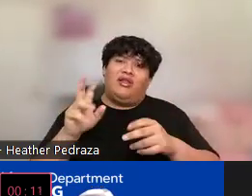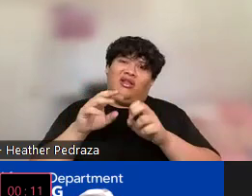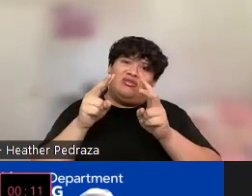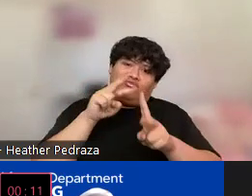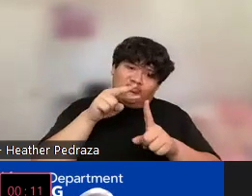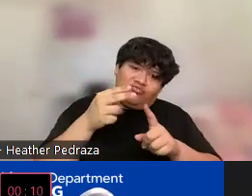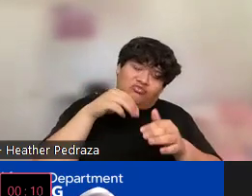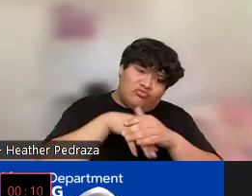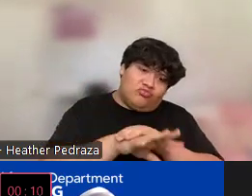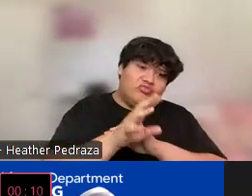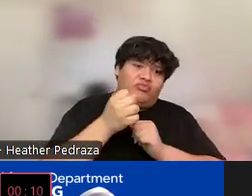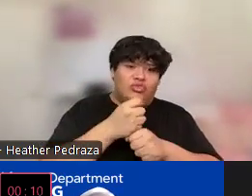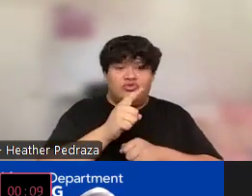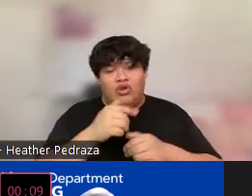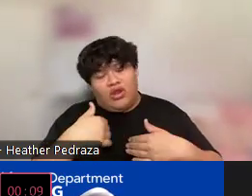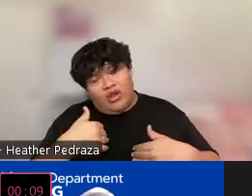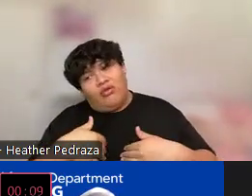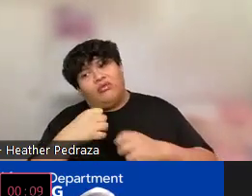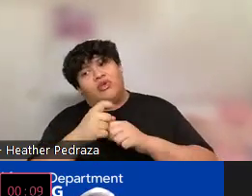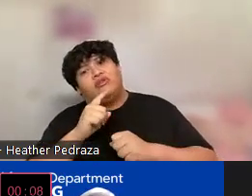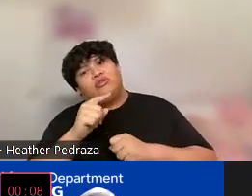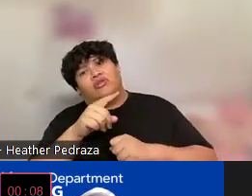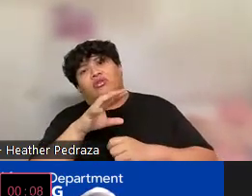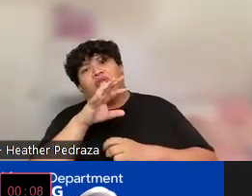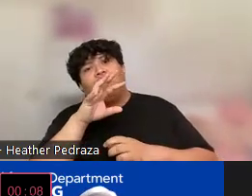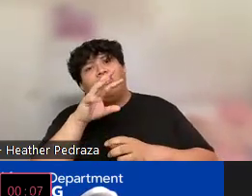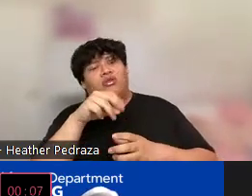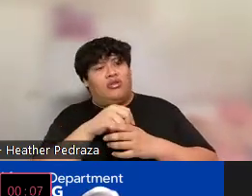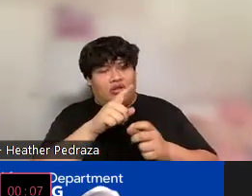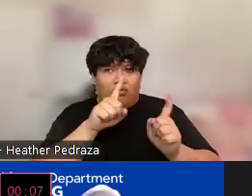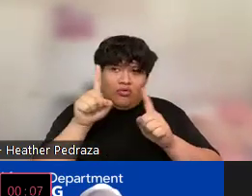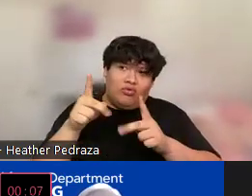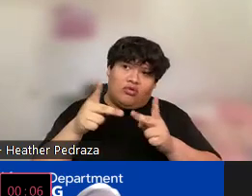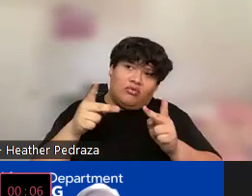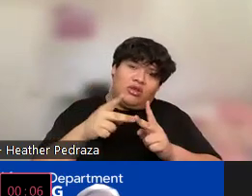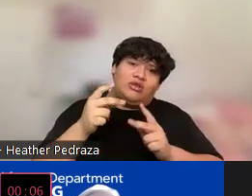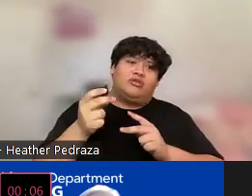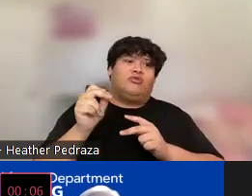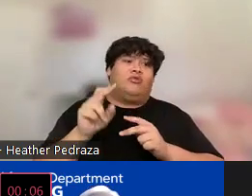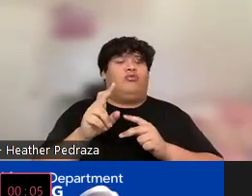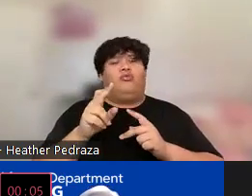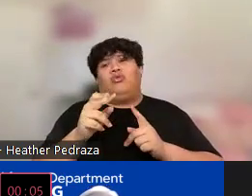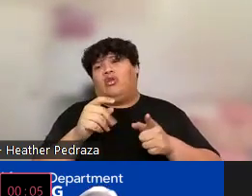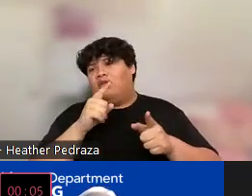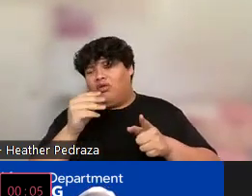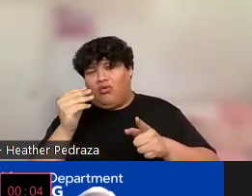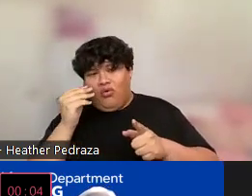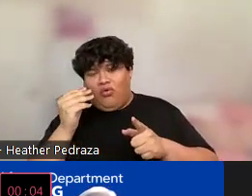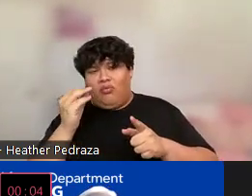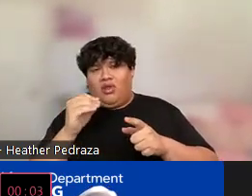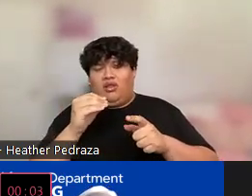they're functioning. Are they healthy? Are they facility driven where they shouldn't be? Or are they resident and family